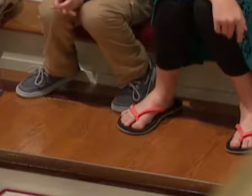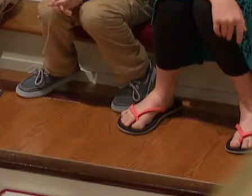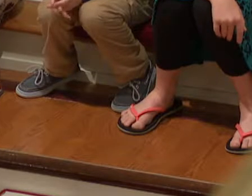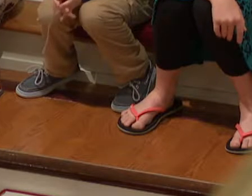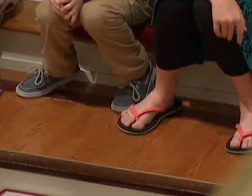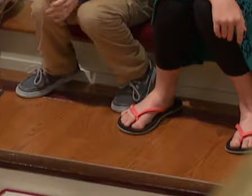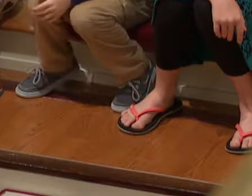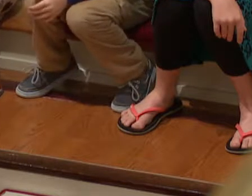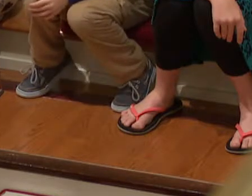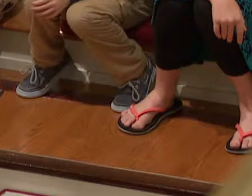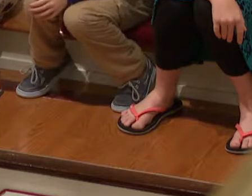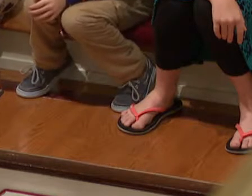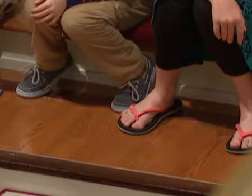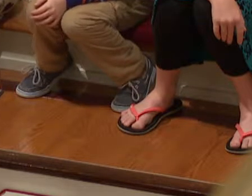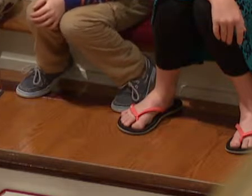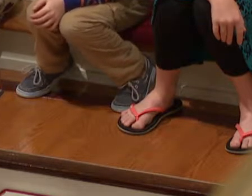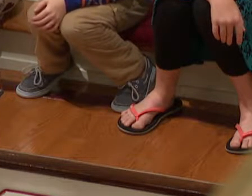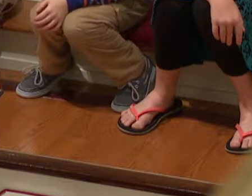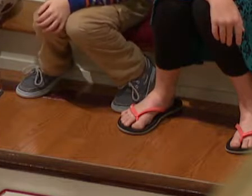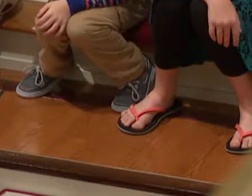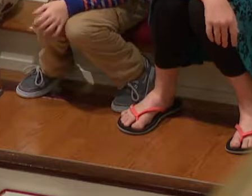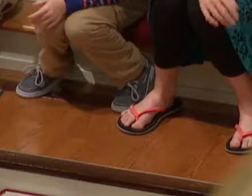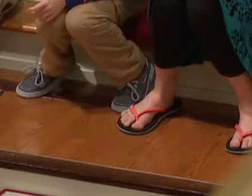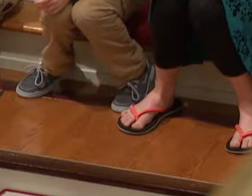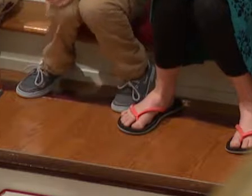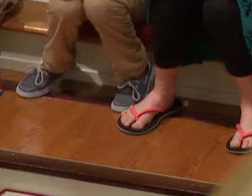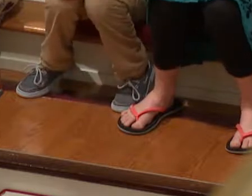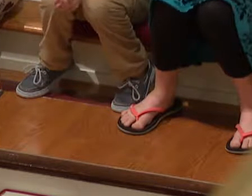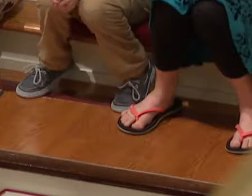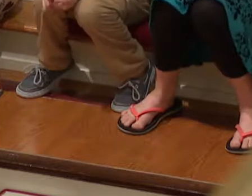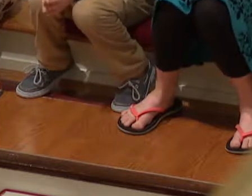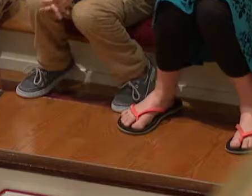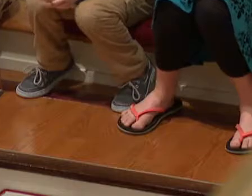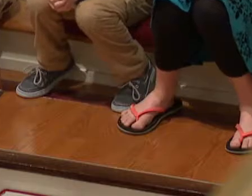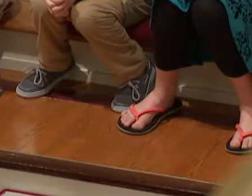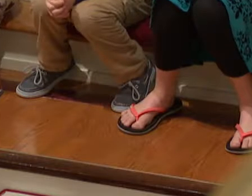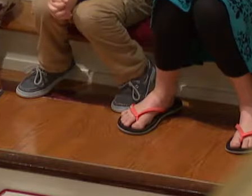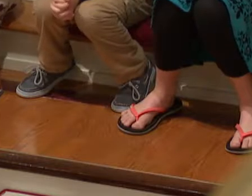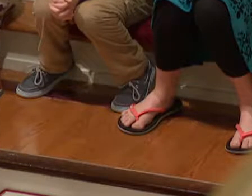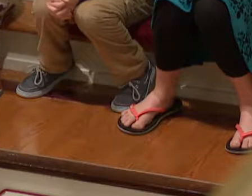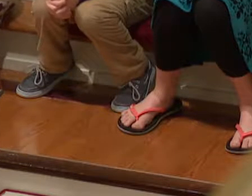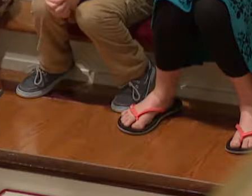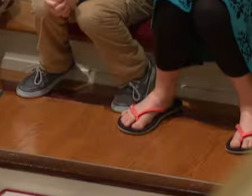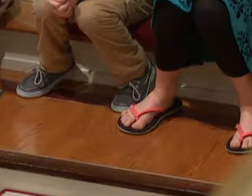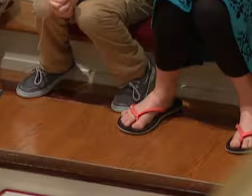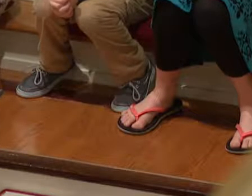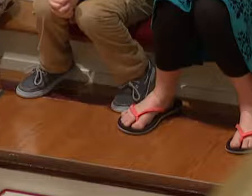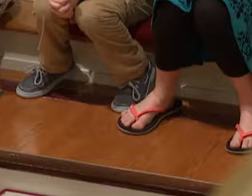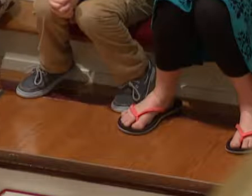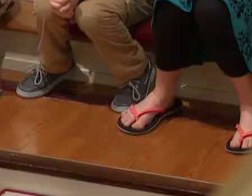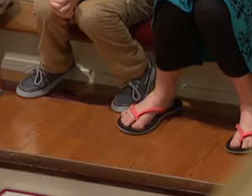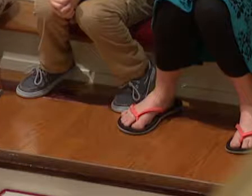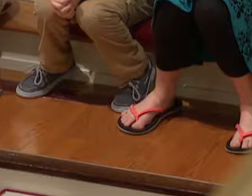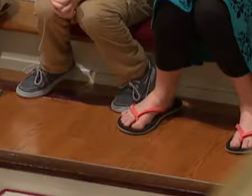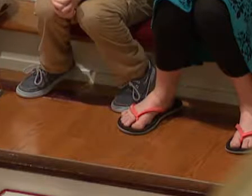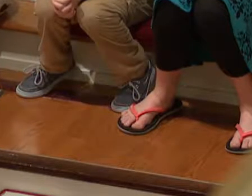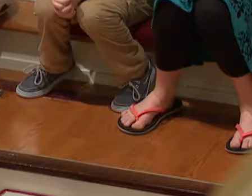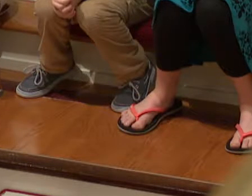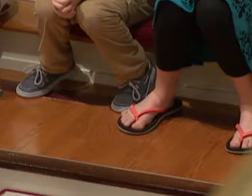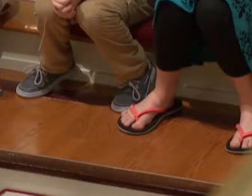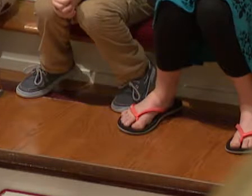Uh-huh. Now, I don't want you to go to sleep yet, because it's not sleepy time, but we're going to say this bedtime prayer. We'll do it like an echo too, okay?